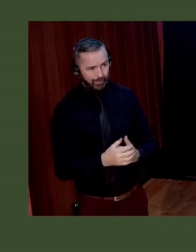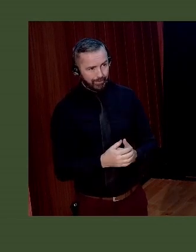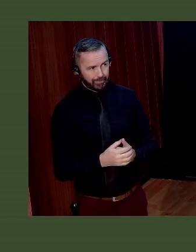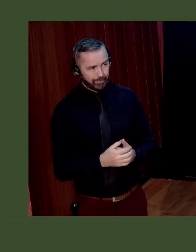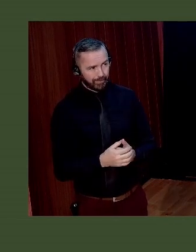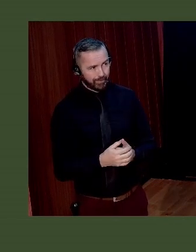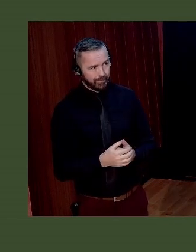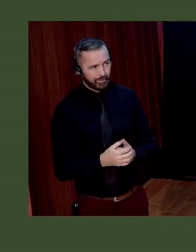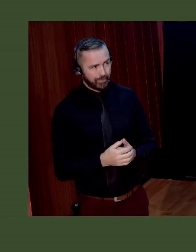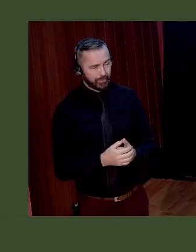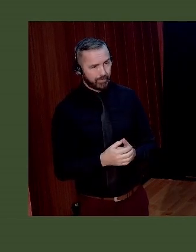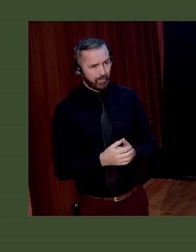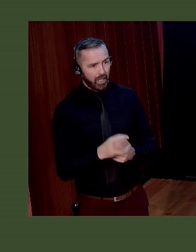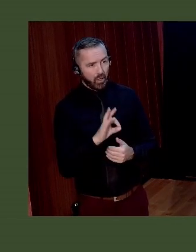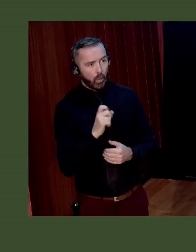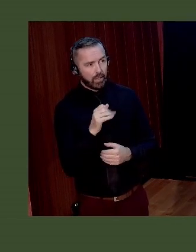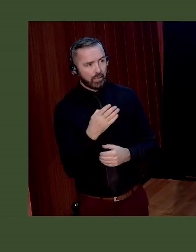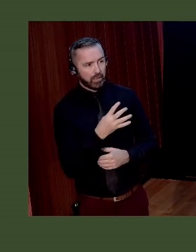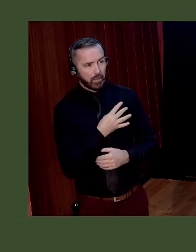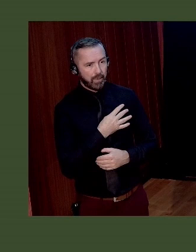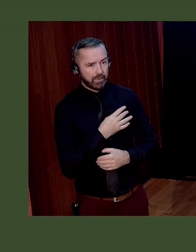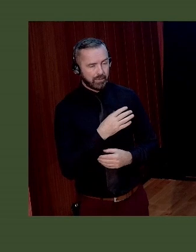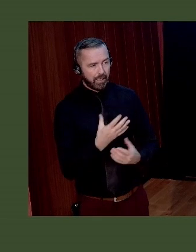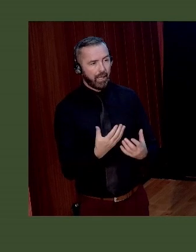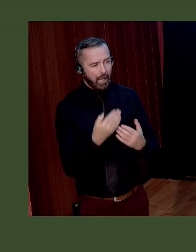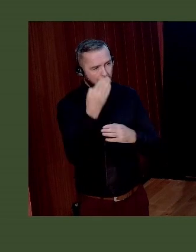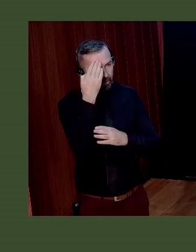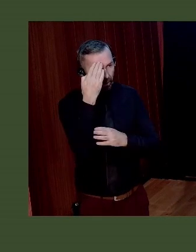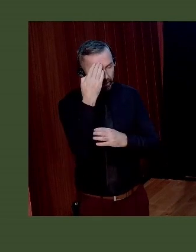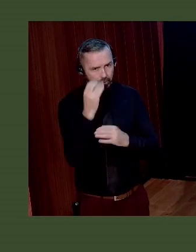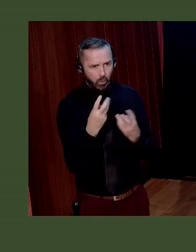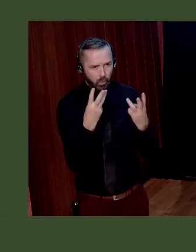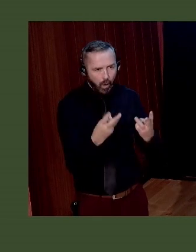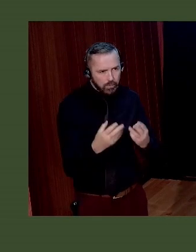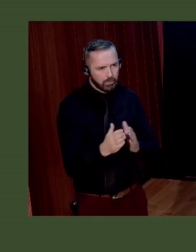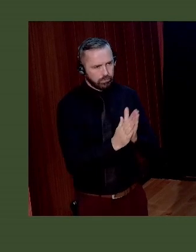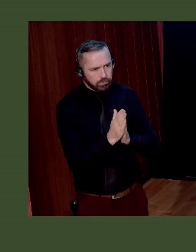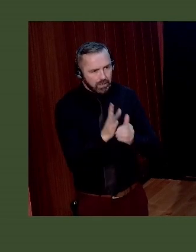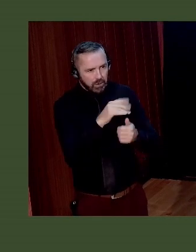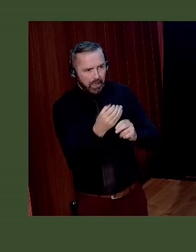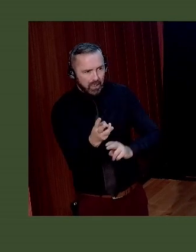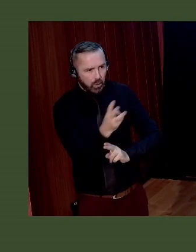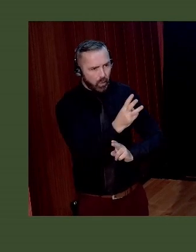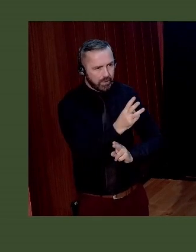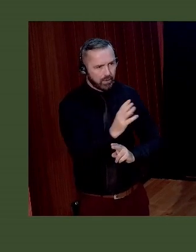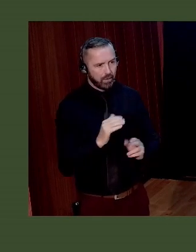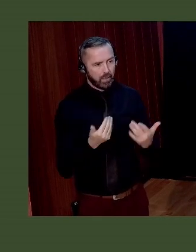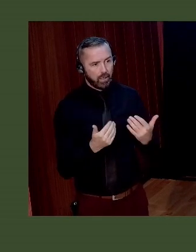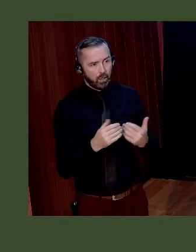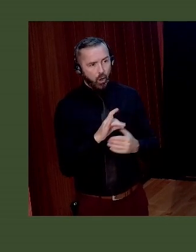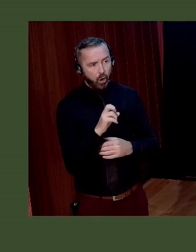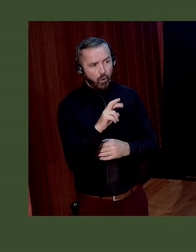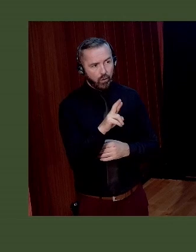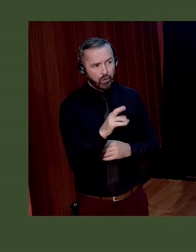The Gaeltacht Commission acknowledged the hunger suffered by young native speakers, especially in the West. Hunger in the West had been